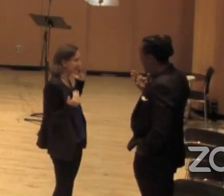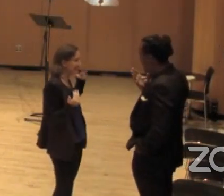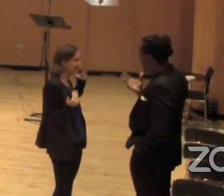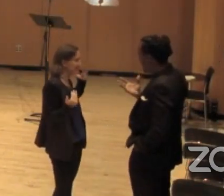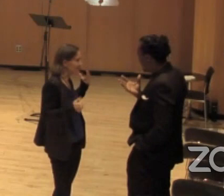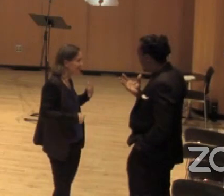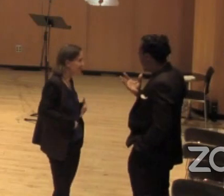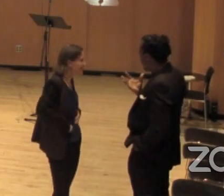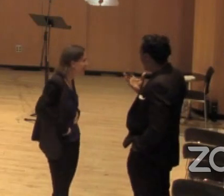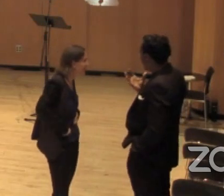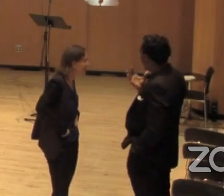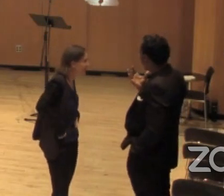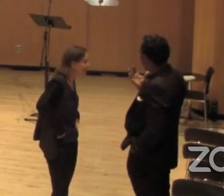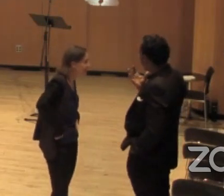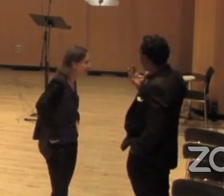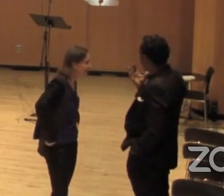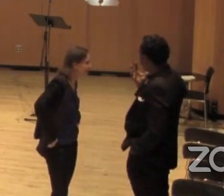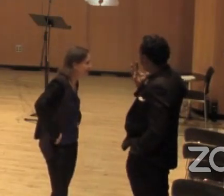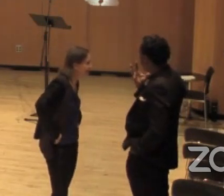e